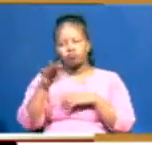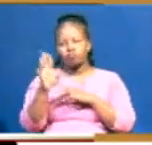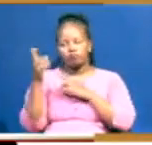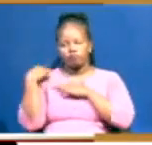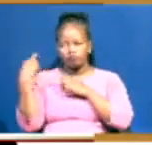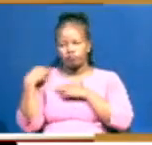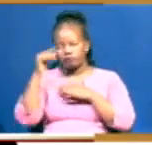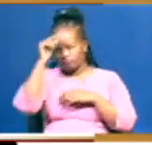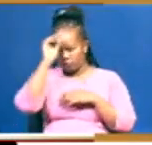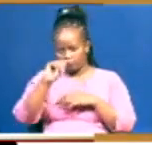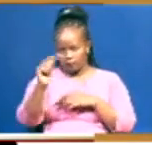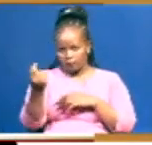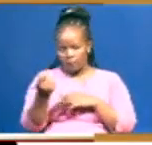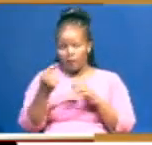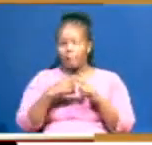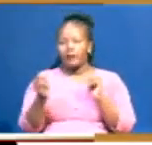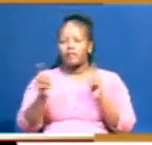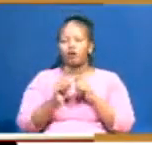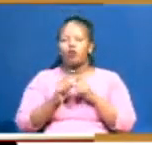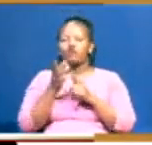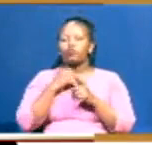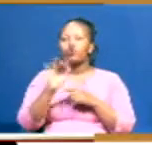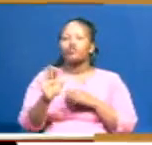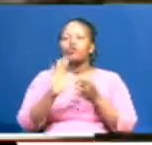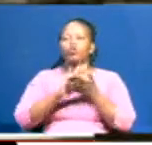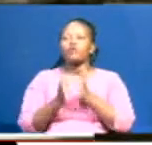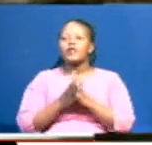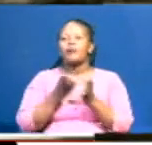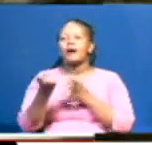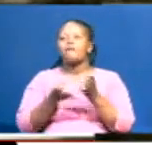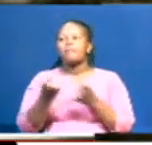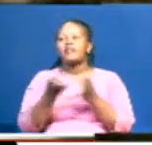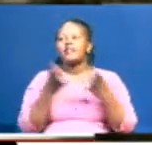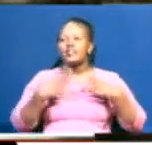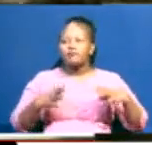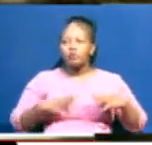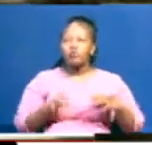we want to make you business people. We'd like you to trade. We want you to invest, not